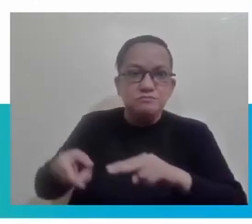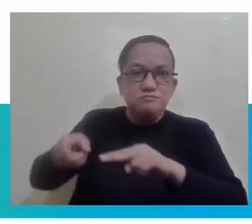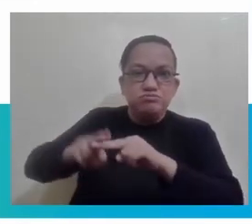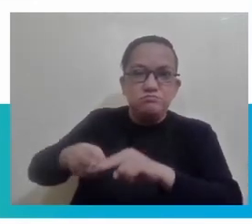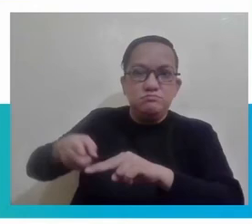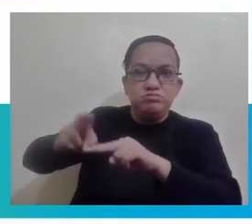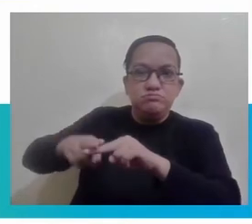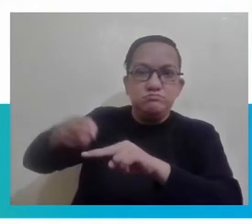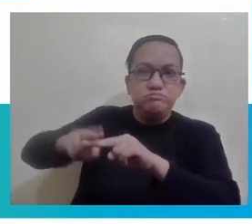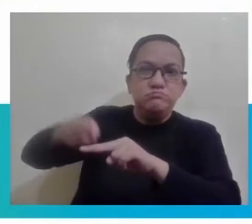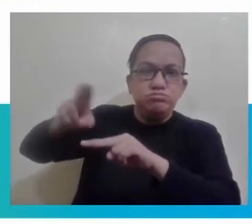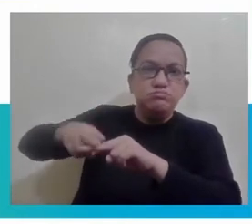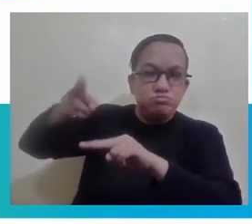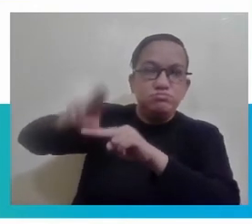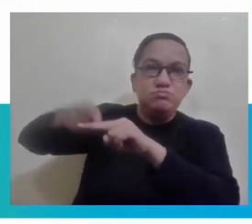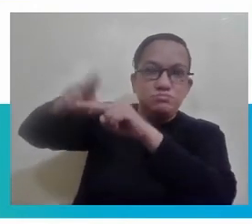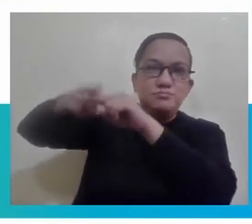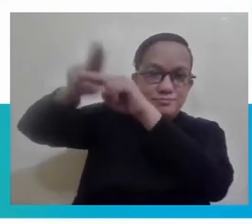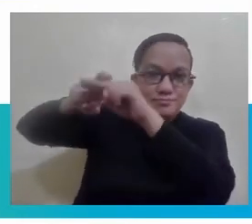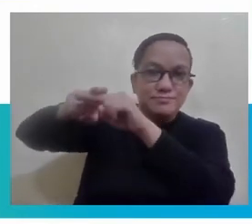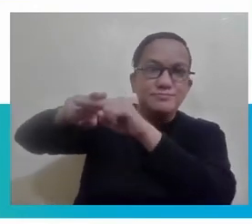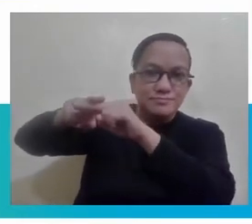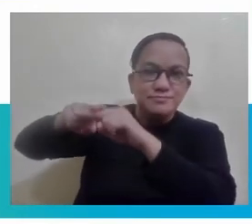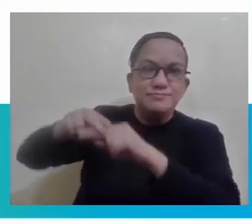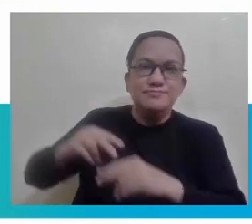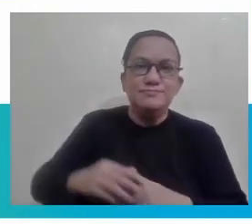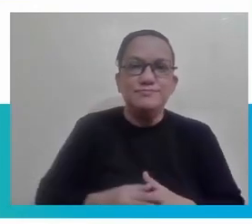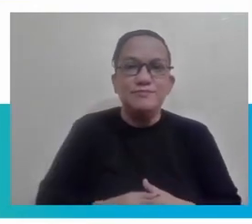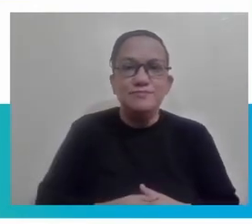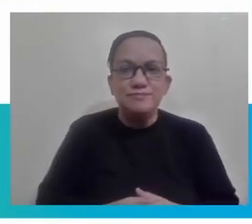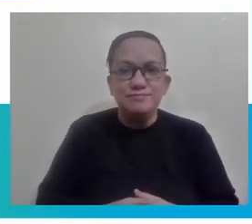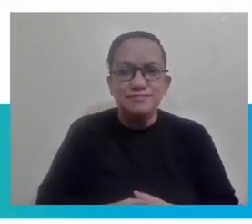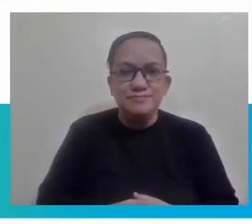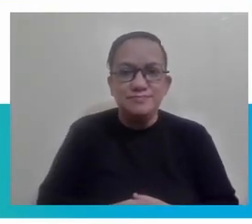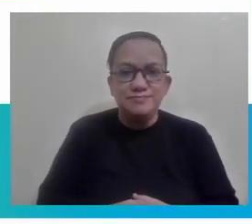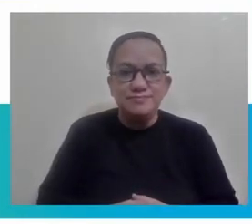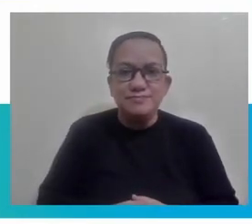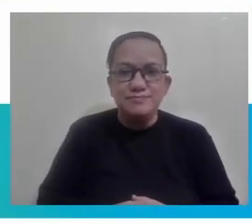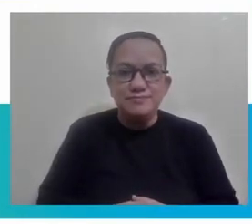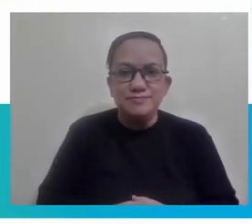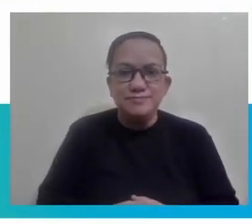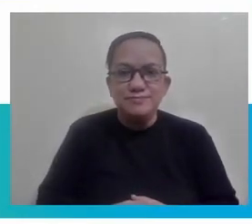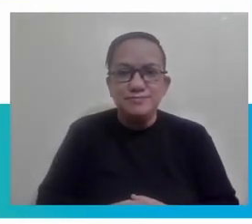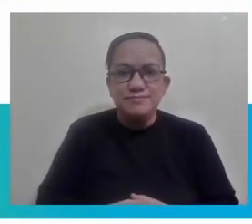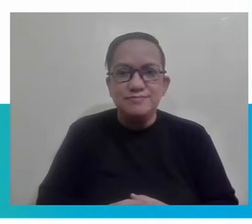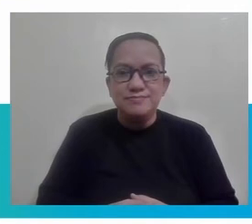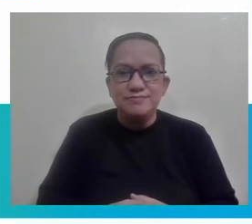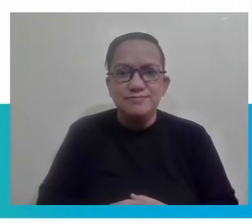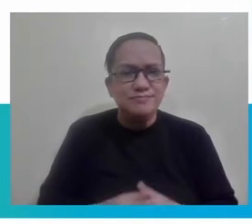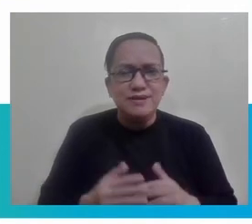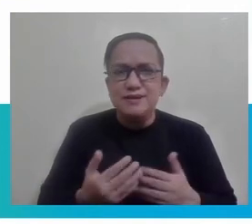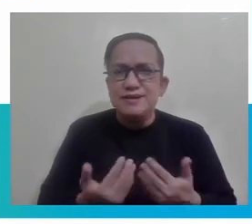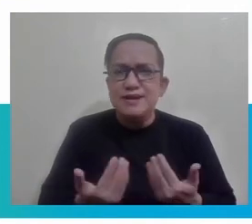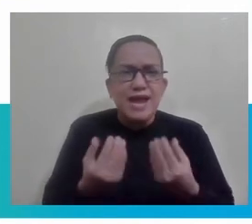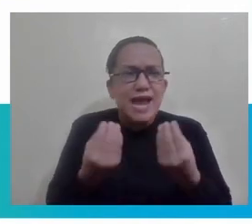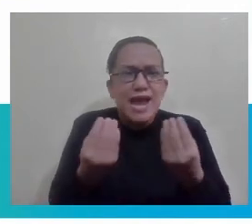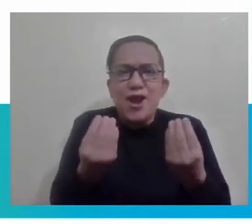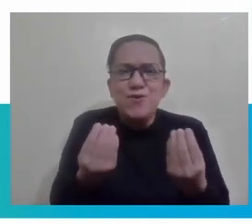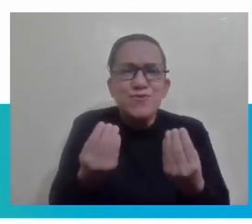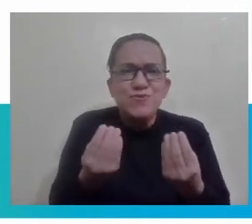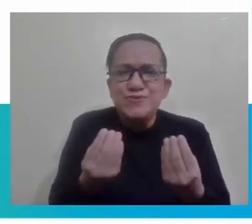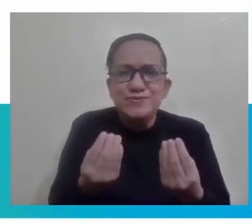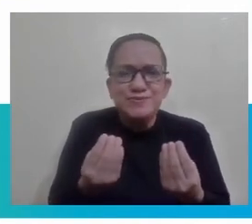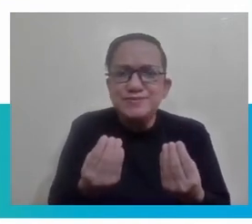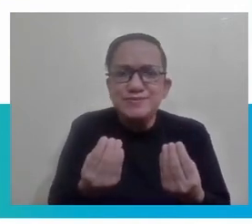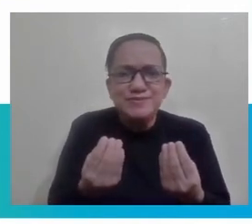on a very important level. It's the level where we write and develop the country strategy partnerships. These